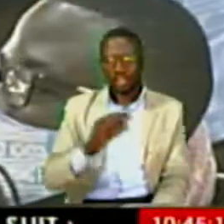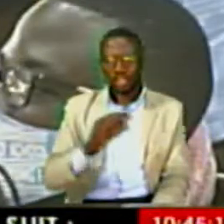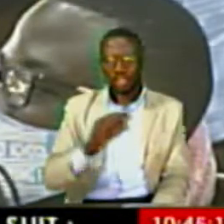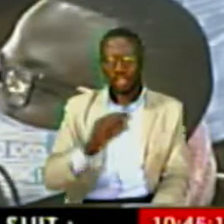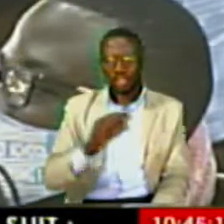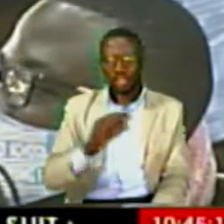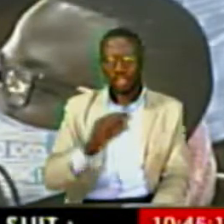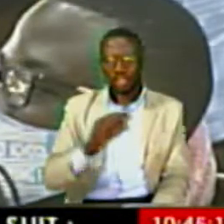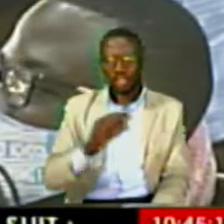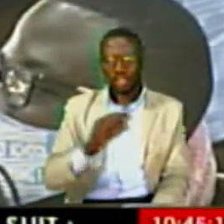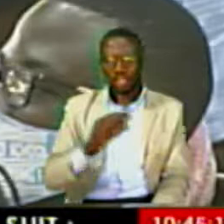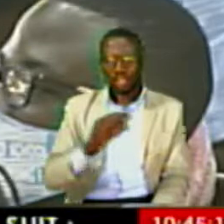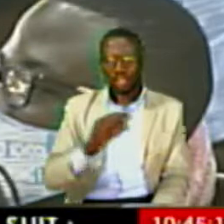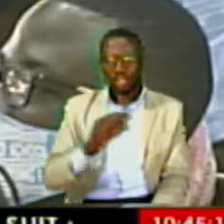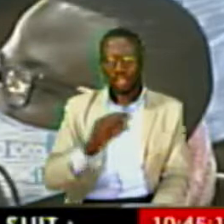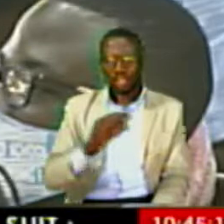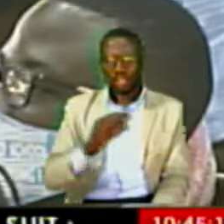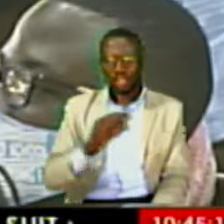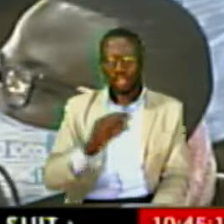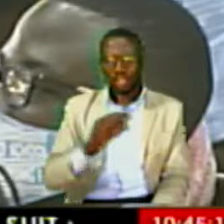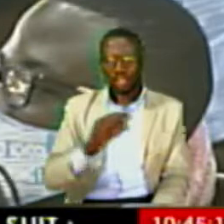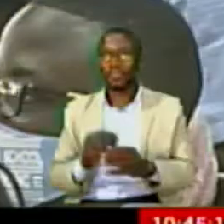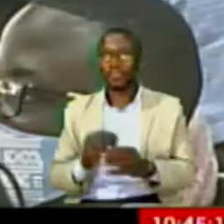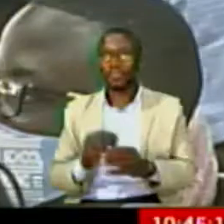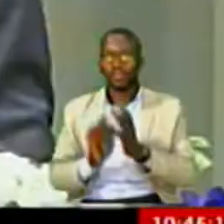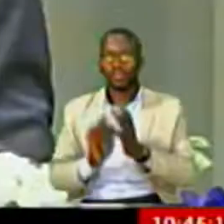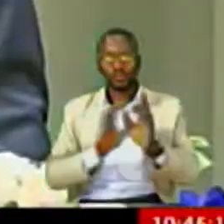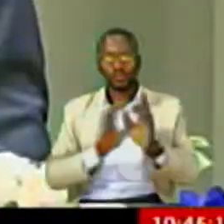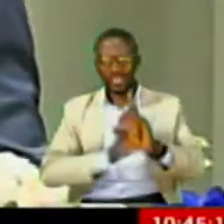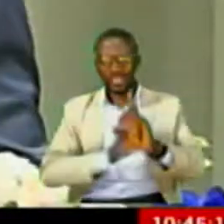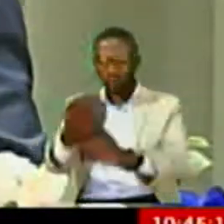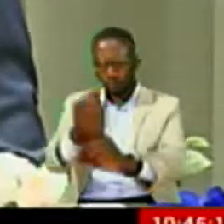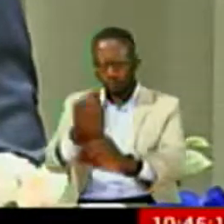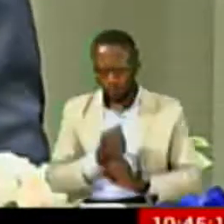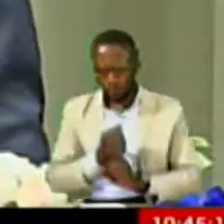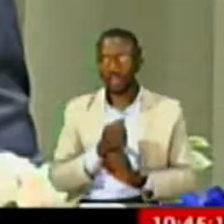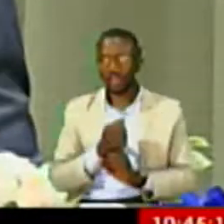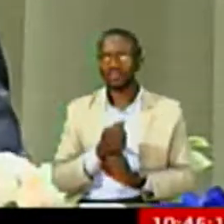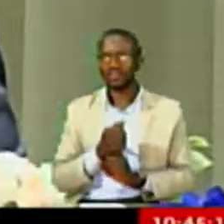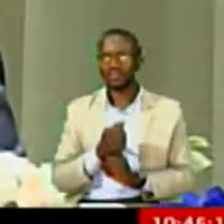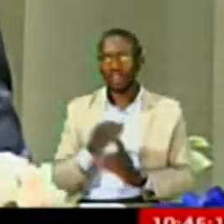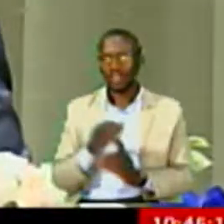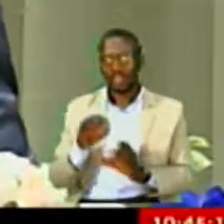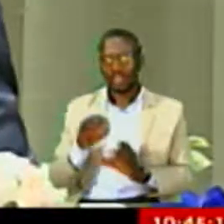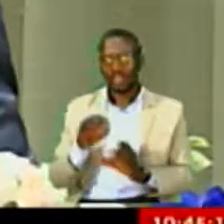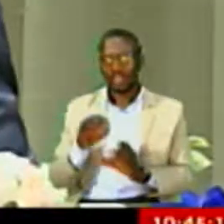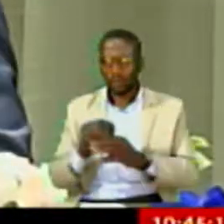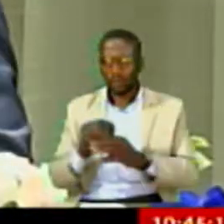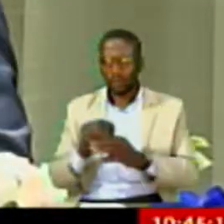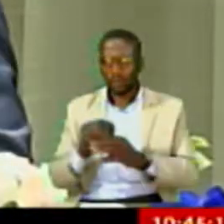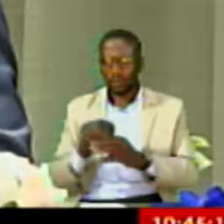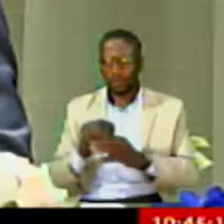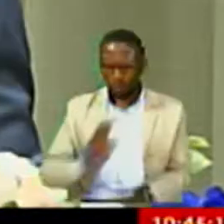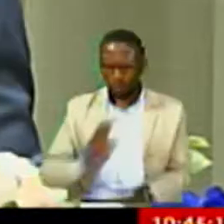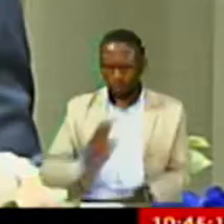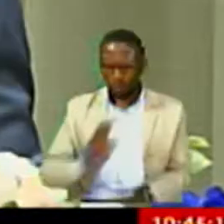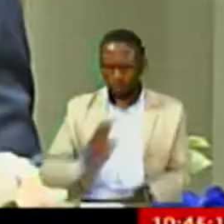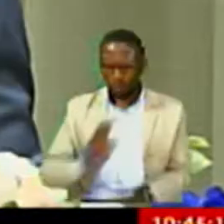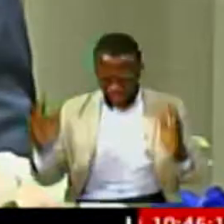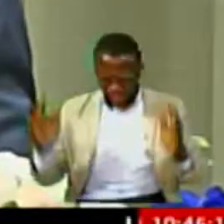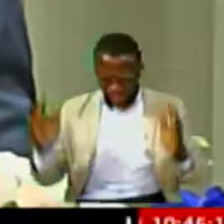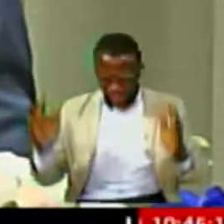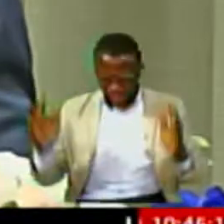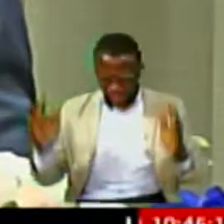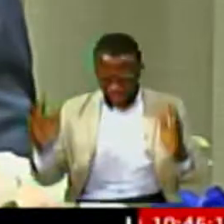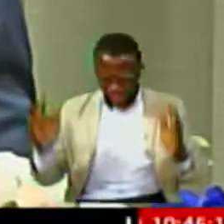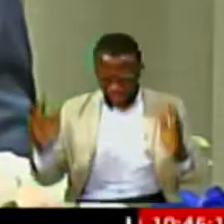not of the world. Jésus nous a tiré du monde. Jesus got us out of the nous world. Nous sommes pèlerins. We are pilgrims. Nous sommes